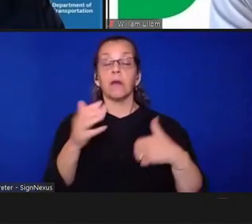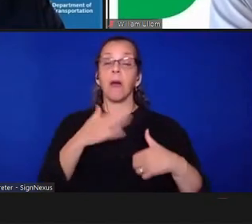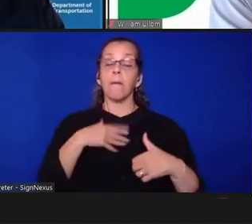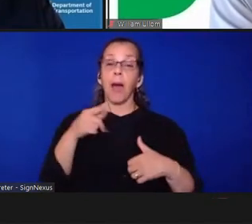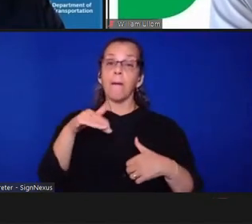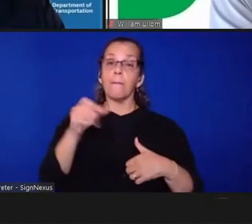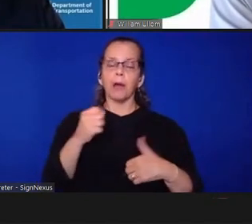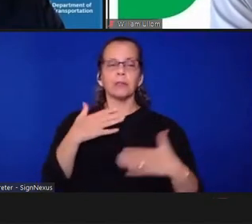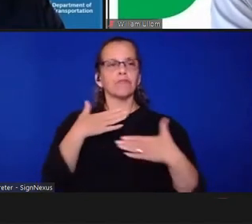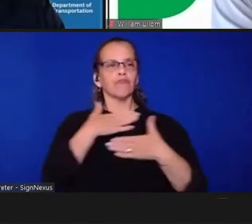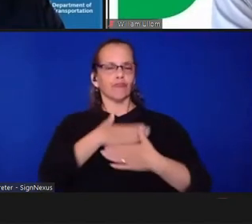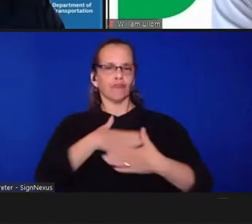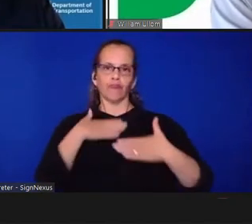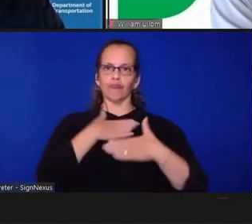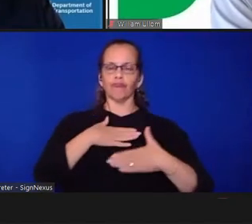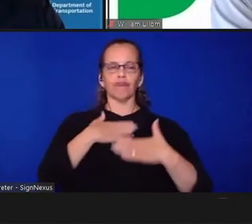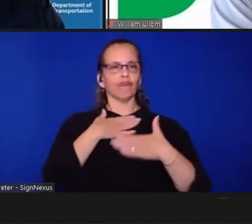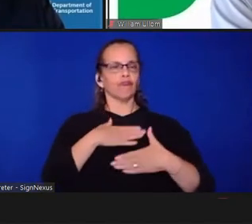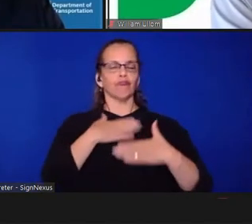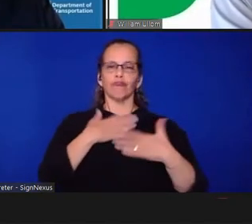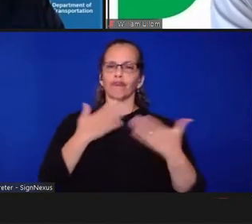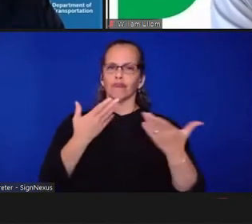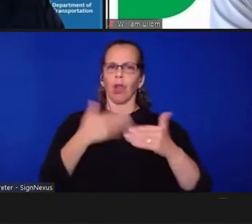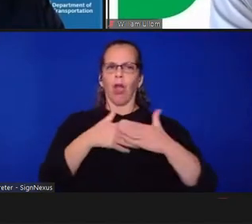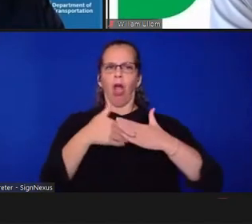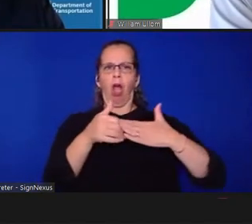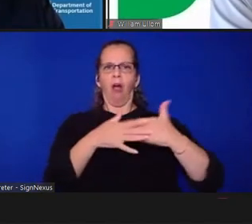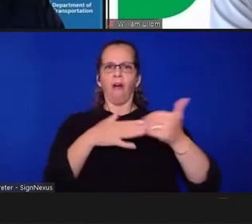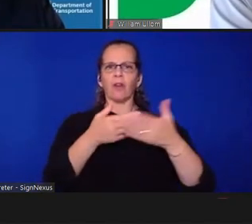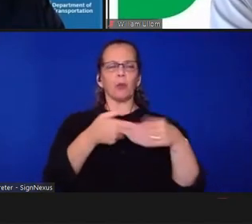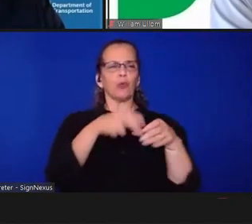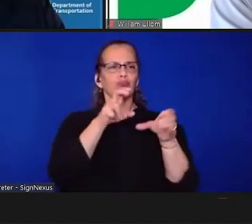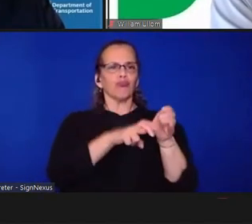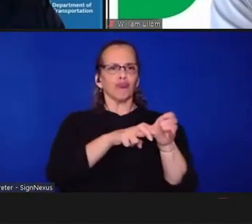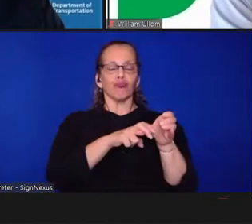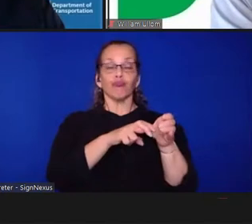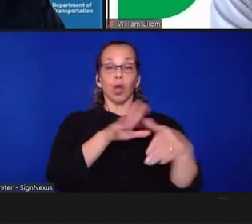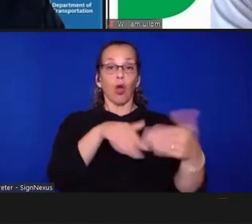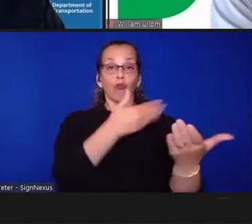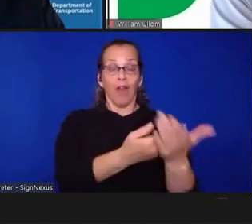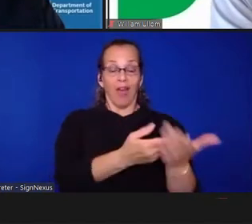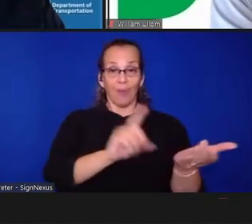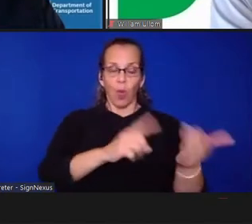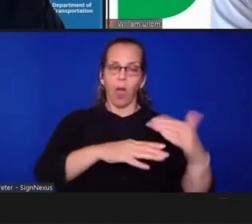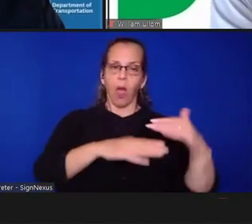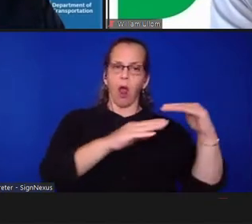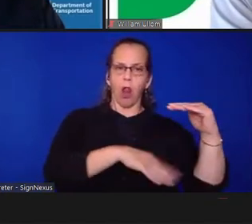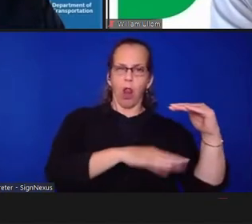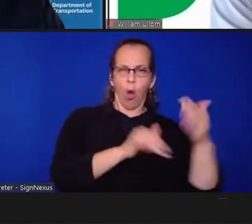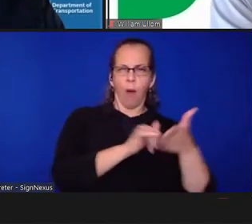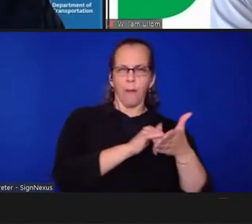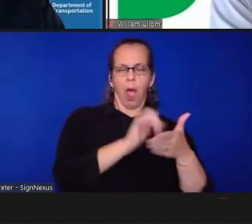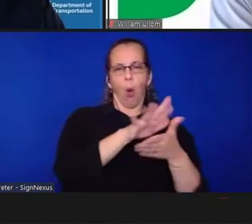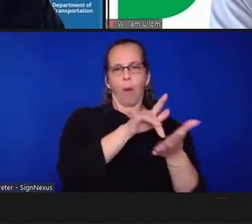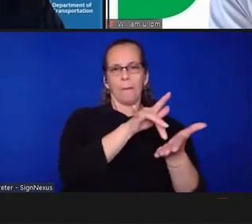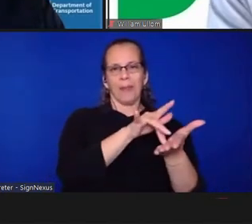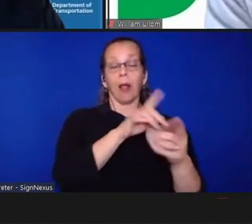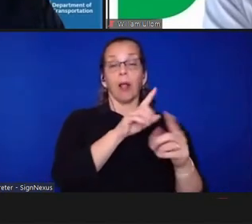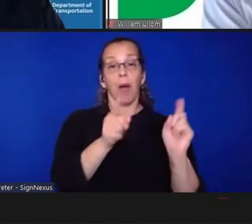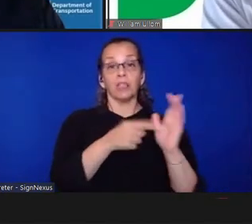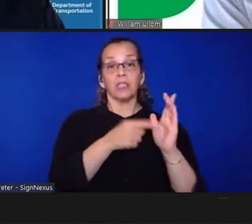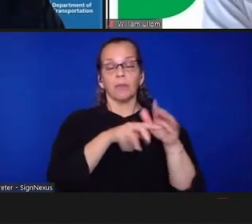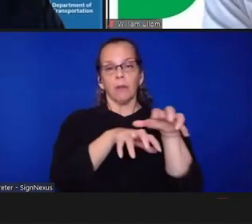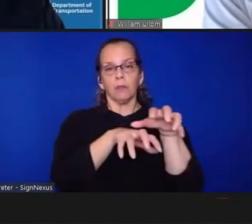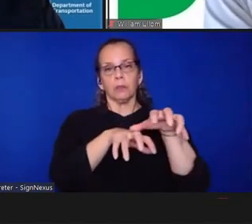comfortable one-feet ride into Lower Manhattan or Midtown but during rush hour the ride can be slow and backed up due to traffic in the